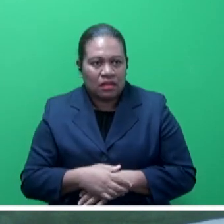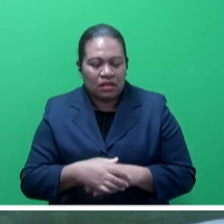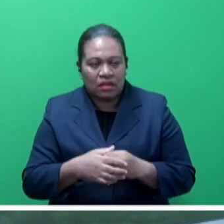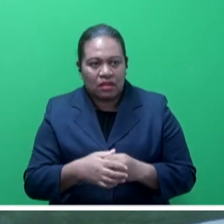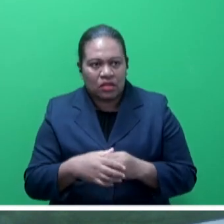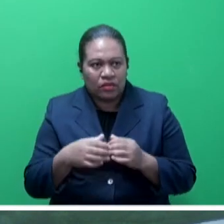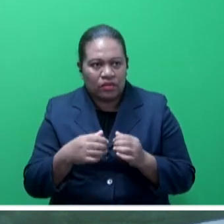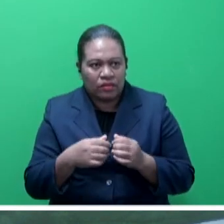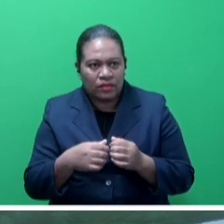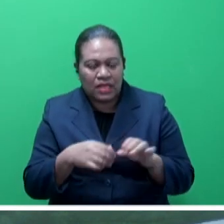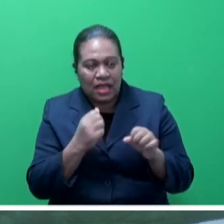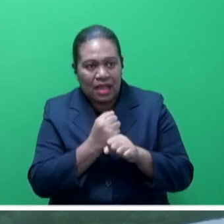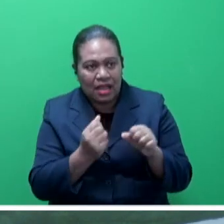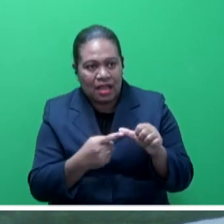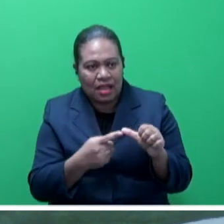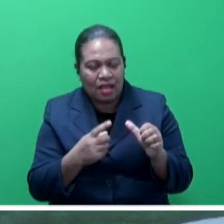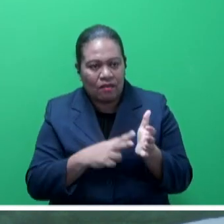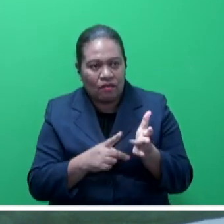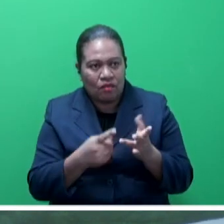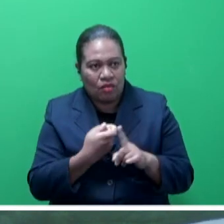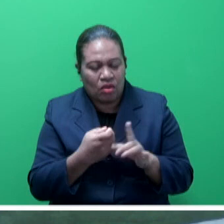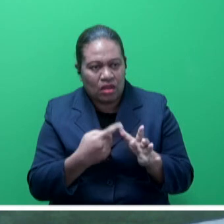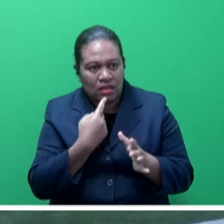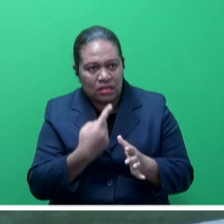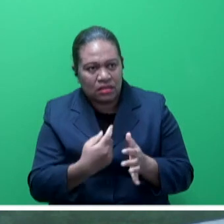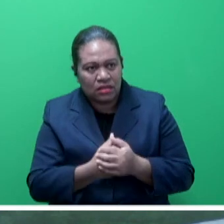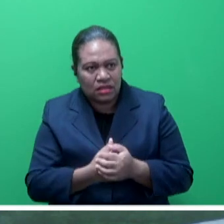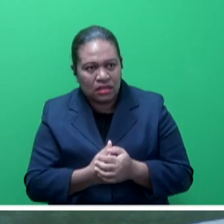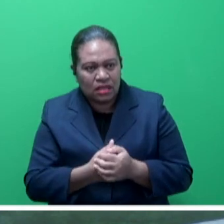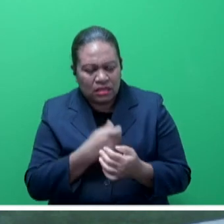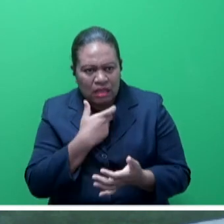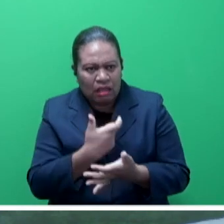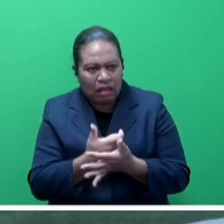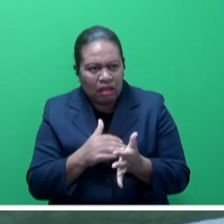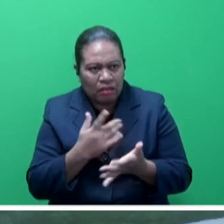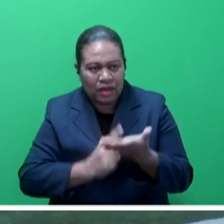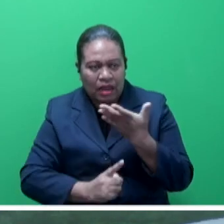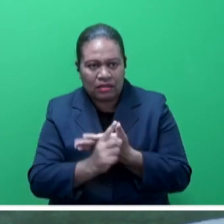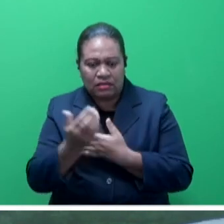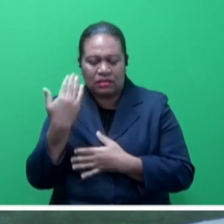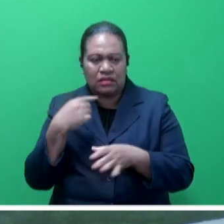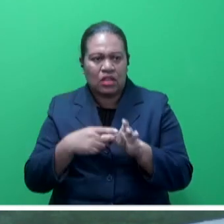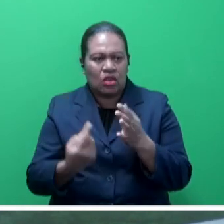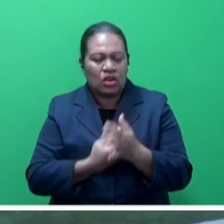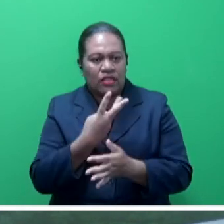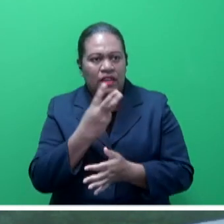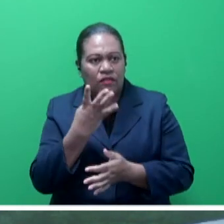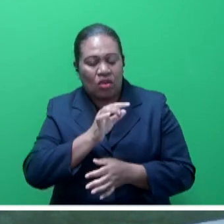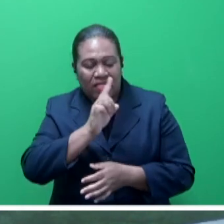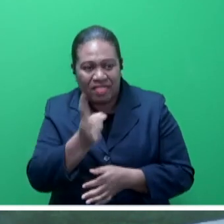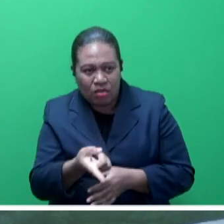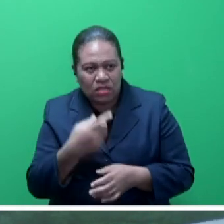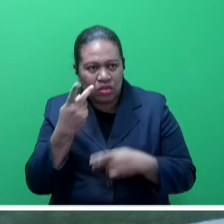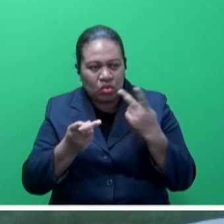tourists. Honourable Gavoka may find this amusing. It is not amusing because last year we had only 34,000 tourists. So